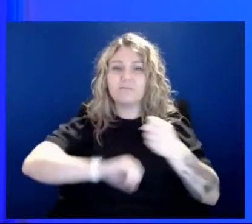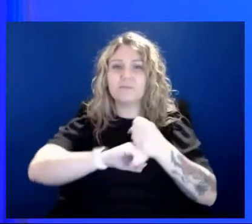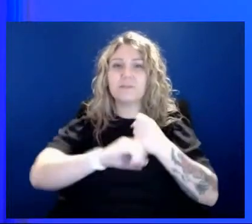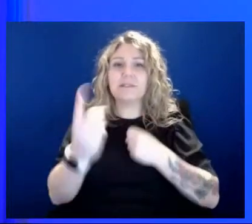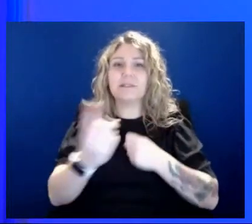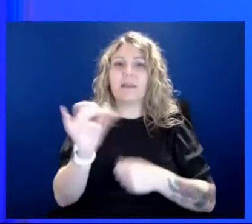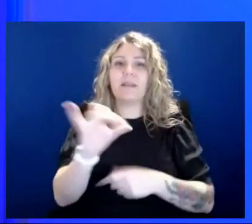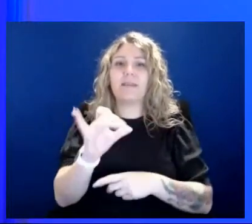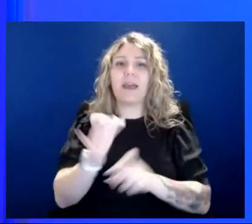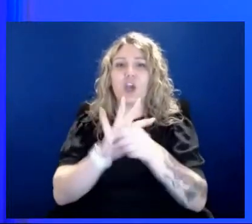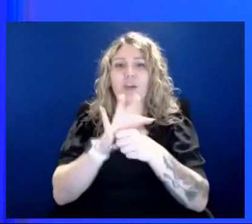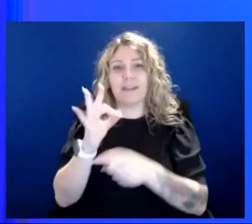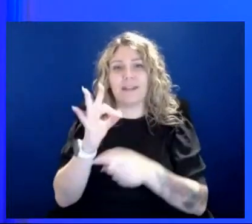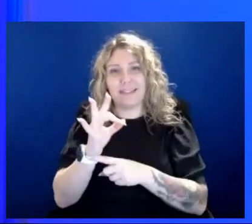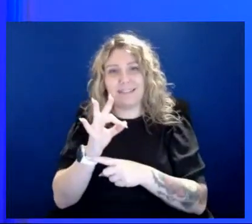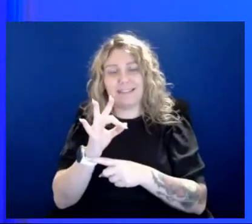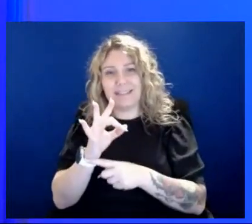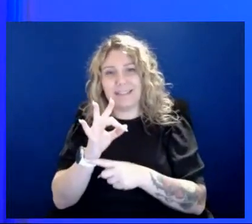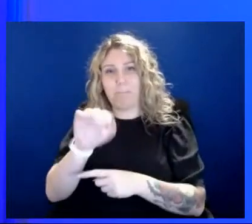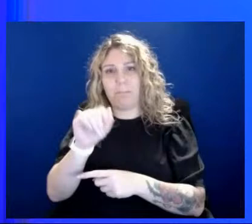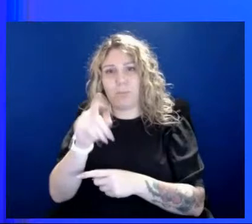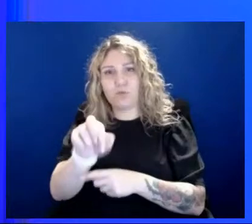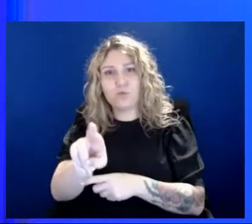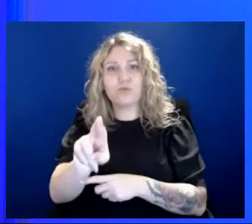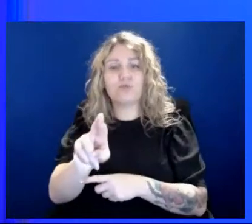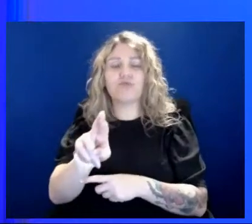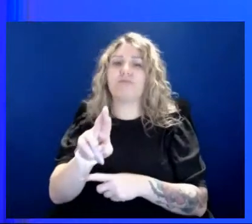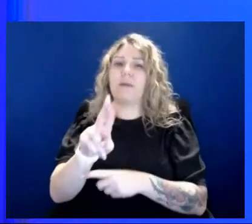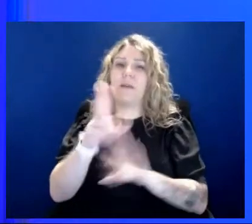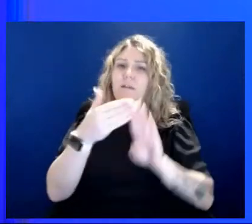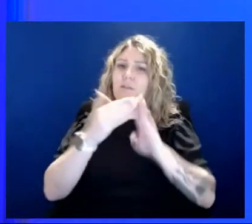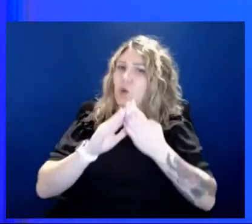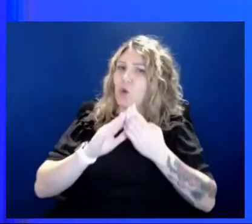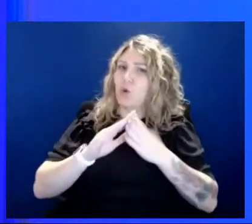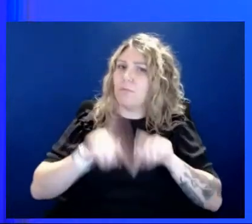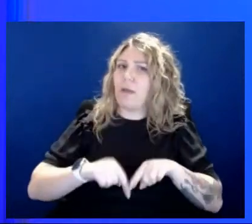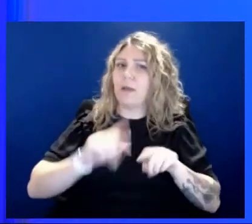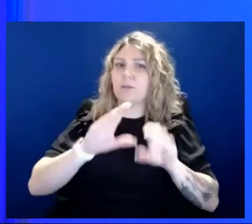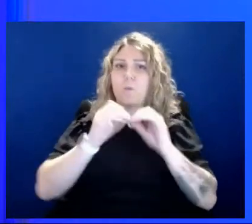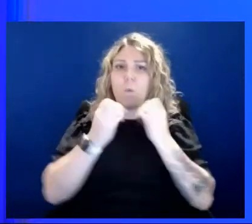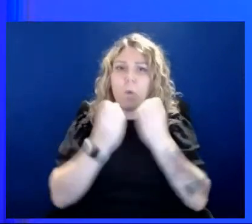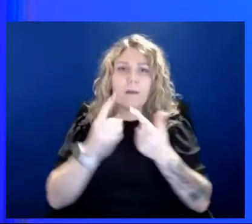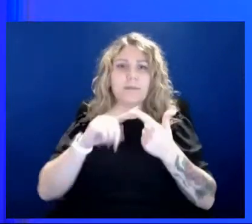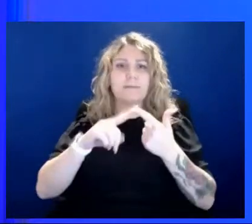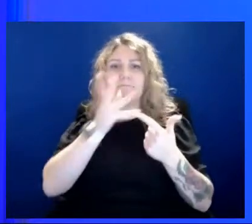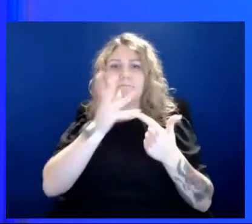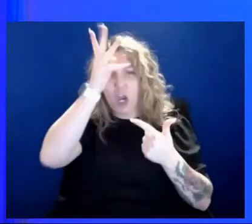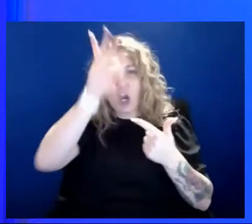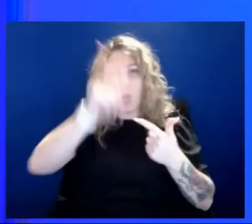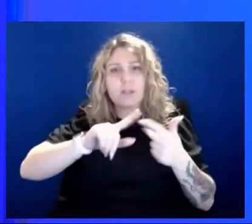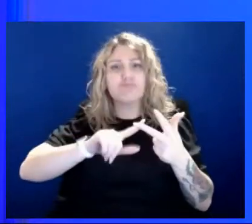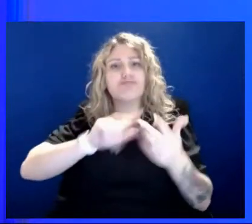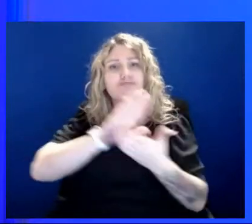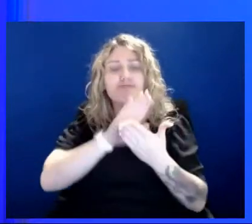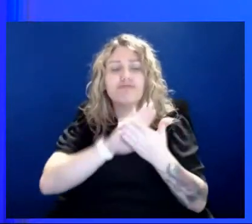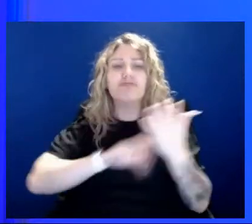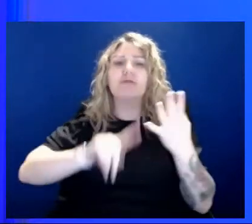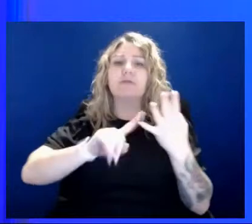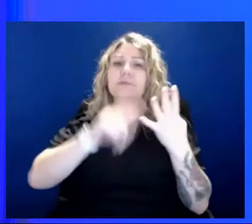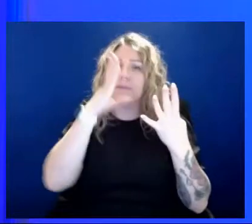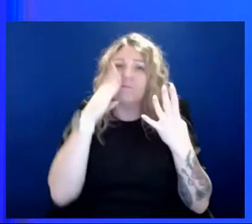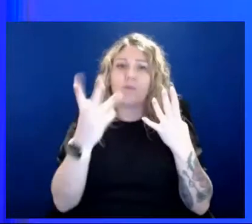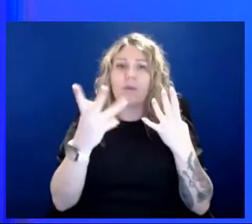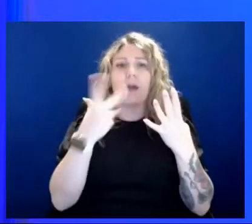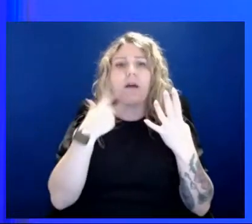boosters. There's community-based organizations, there's parents, there's schools, there's information for high school and college students,